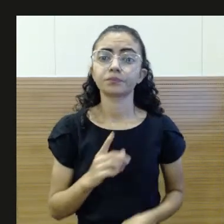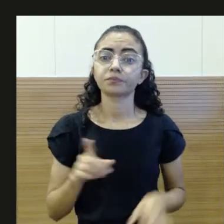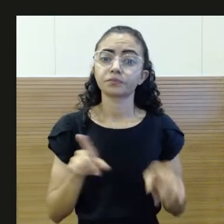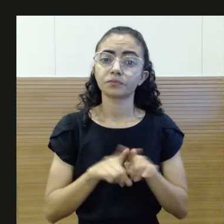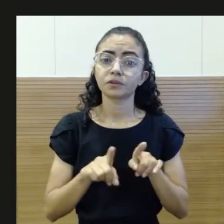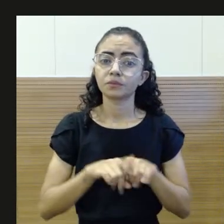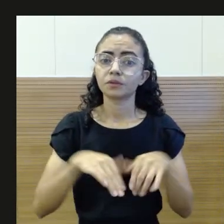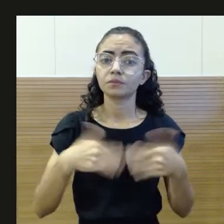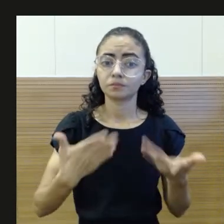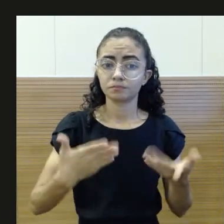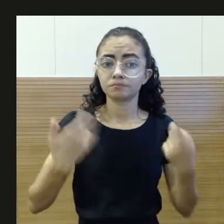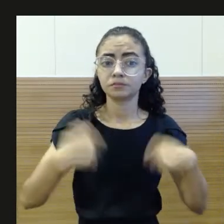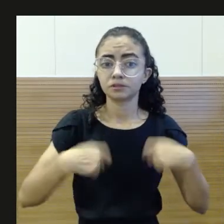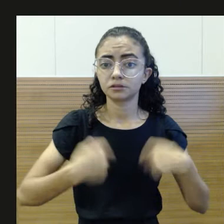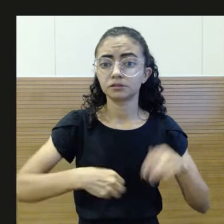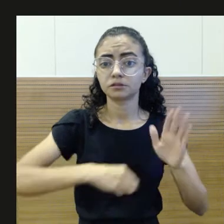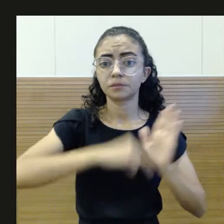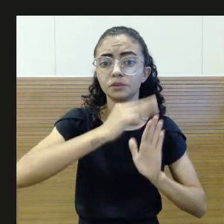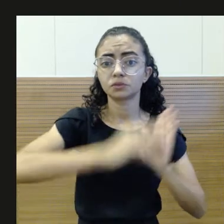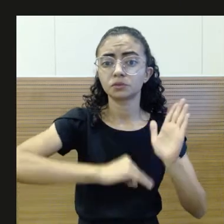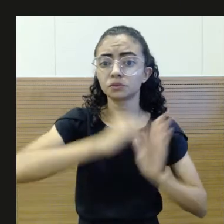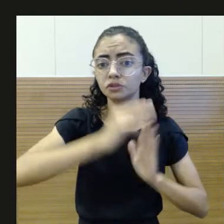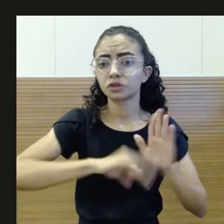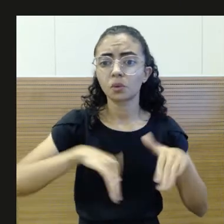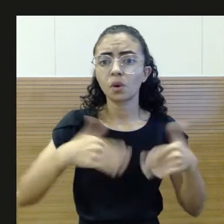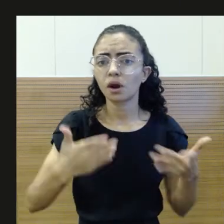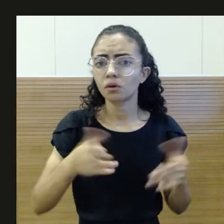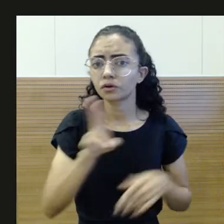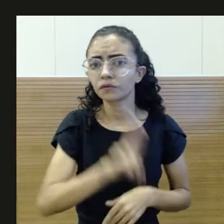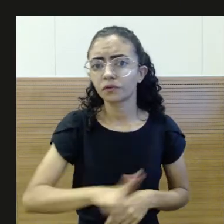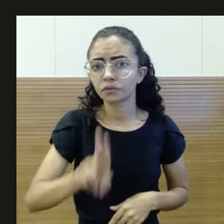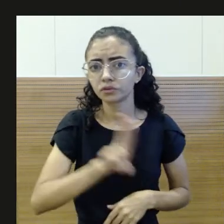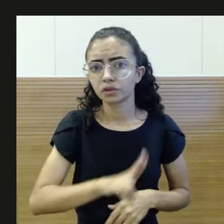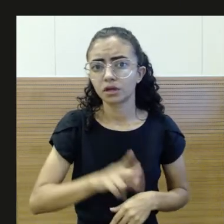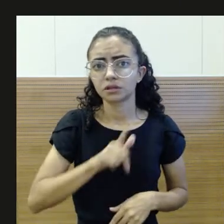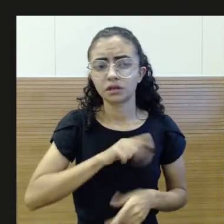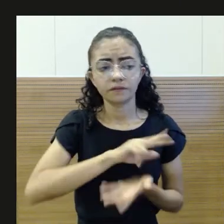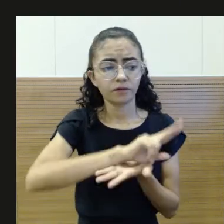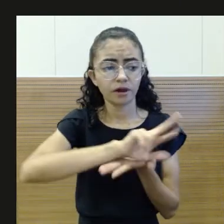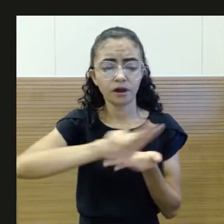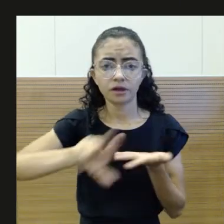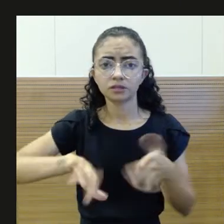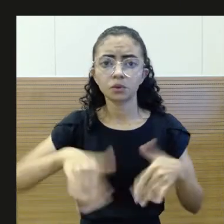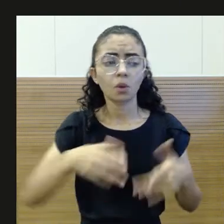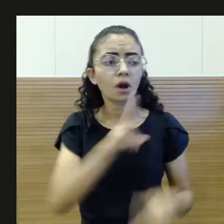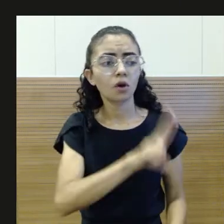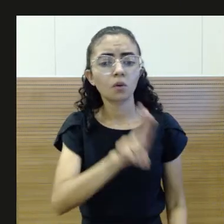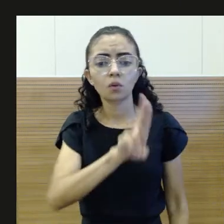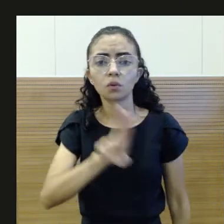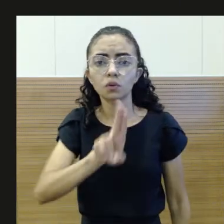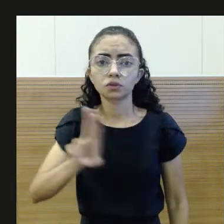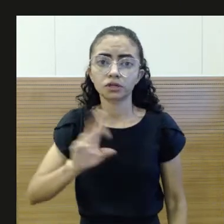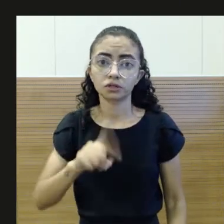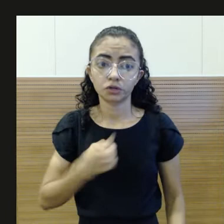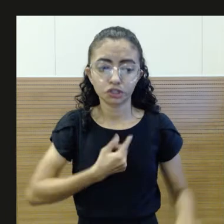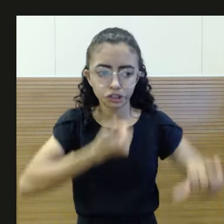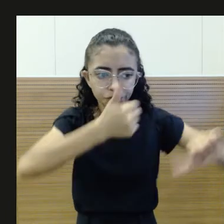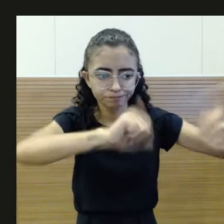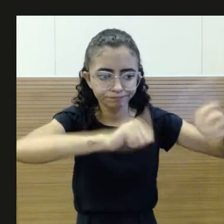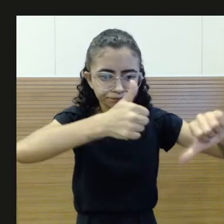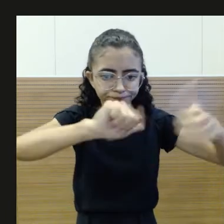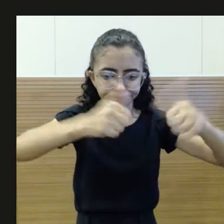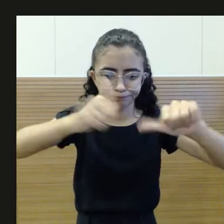also concern us very much. We have a surveillance that takes place in the primary care, so all children